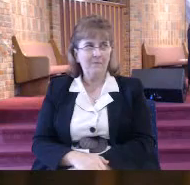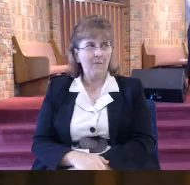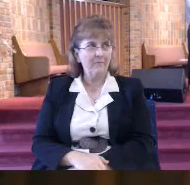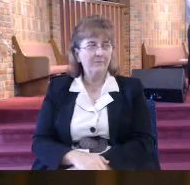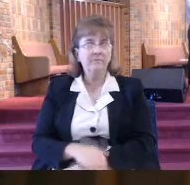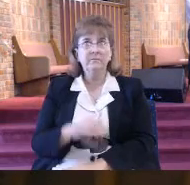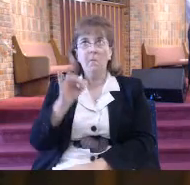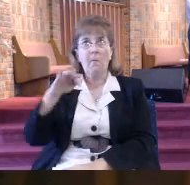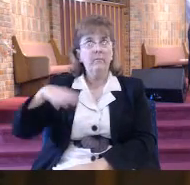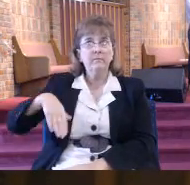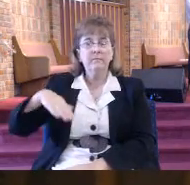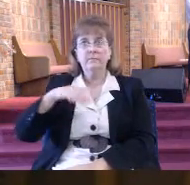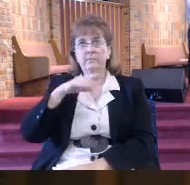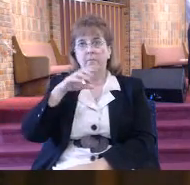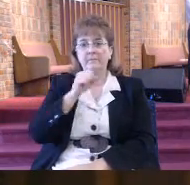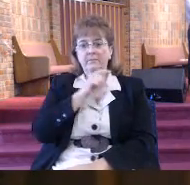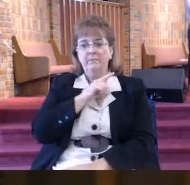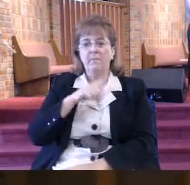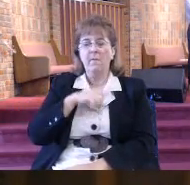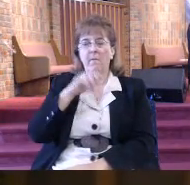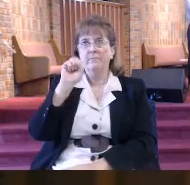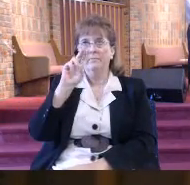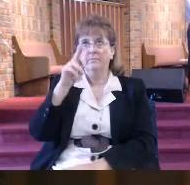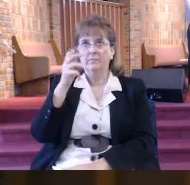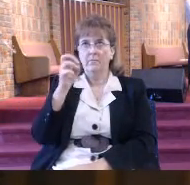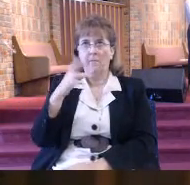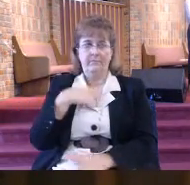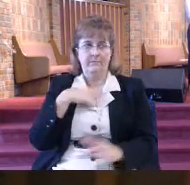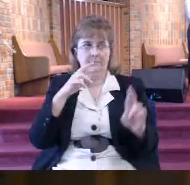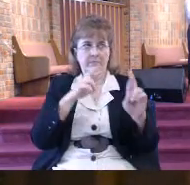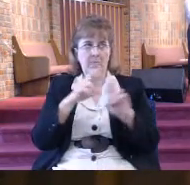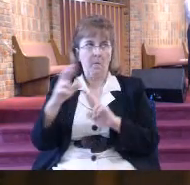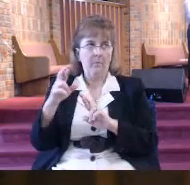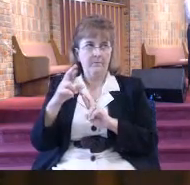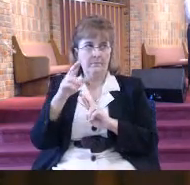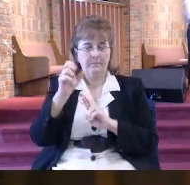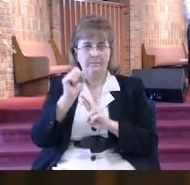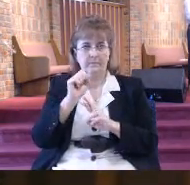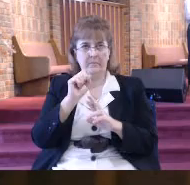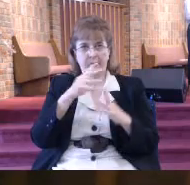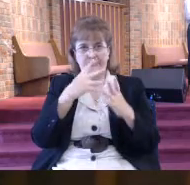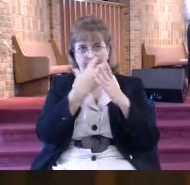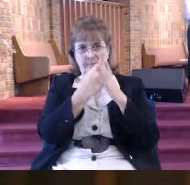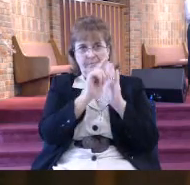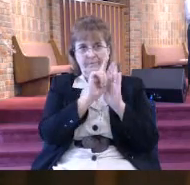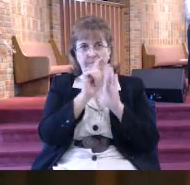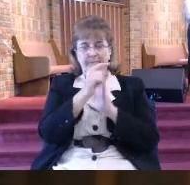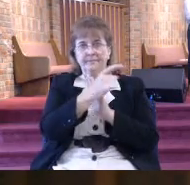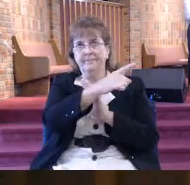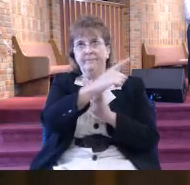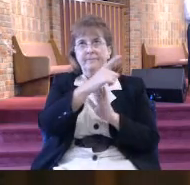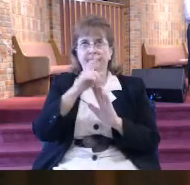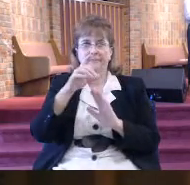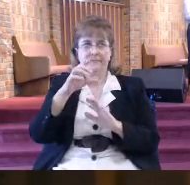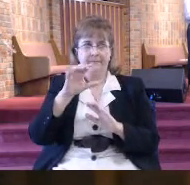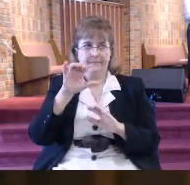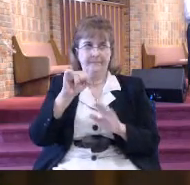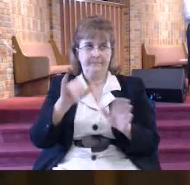Able to partake of the Lord's Supper this morning, it remains prepared for you. You can leave at this time and be shown where you can be served there in the